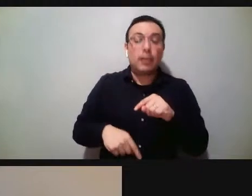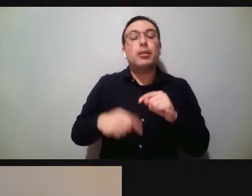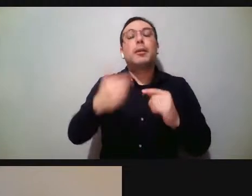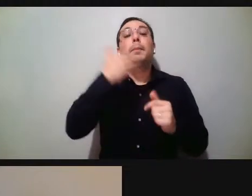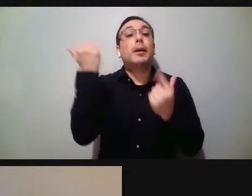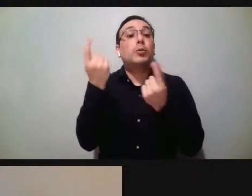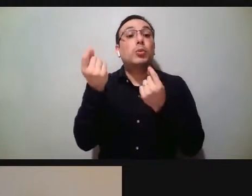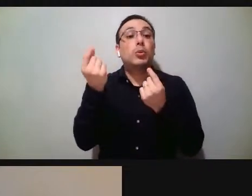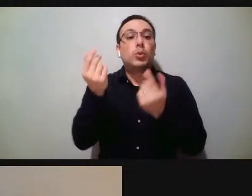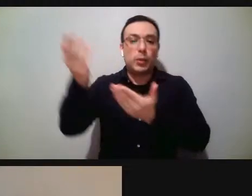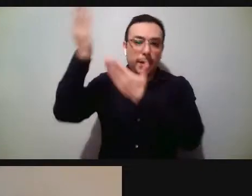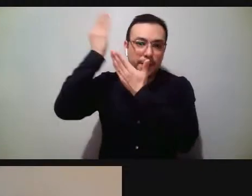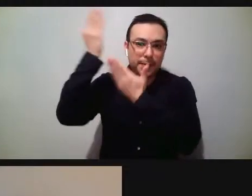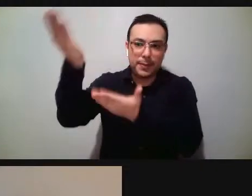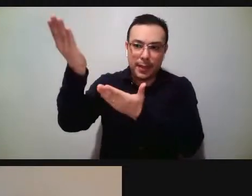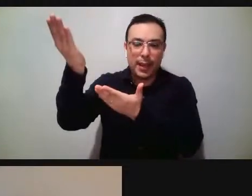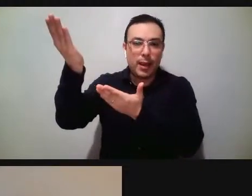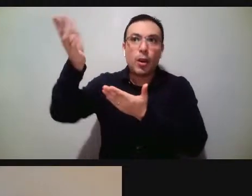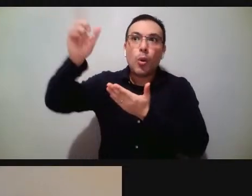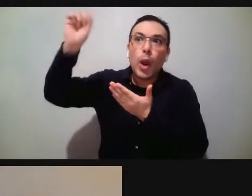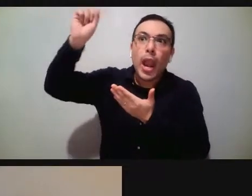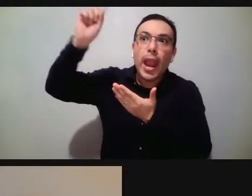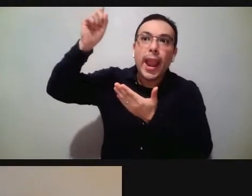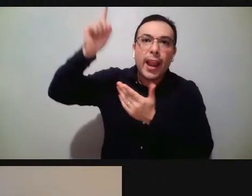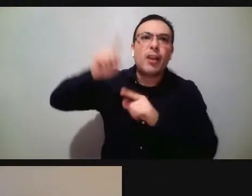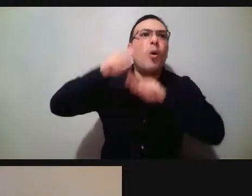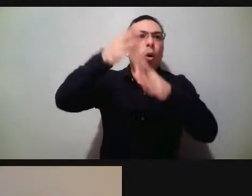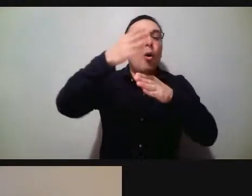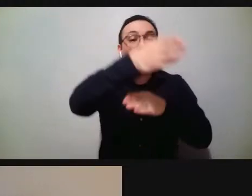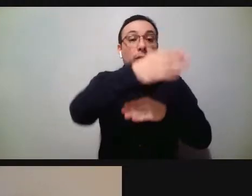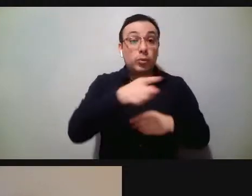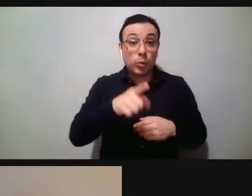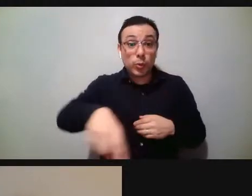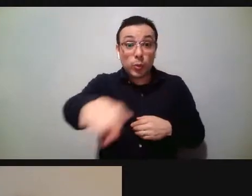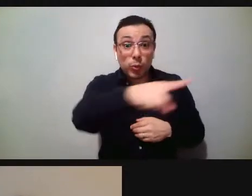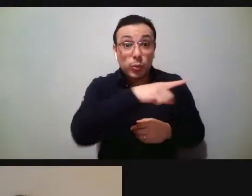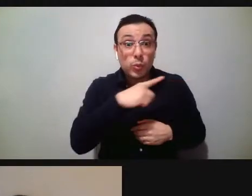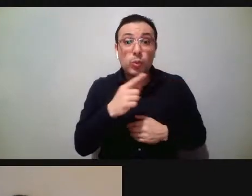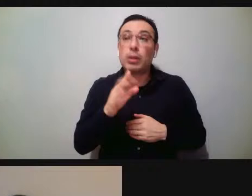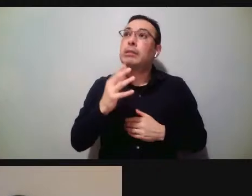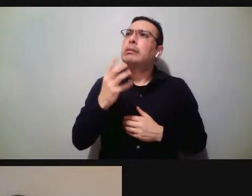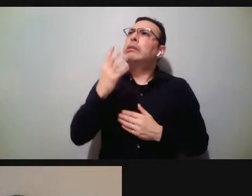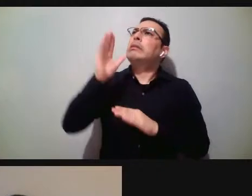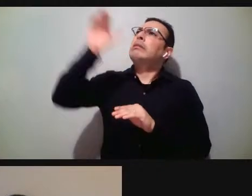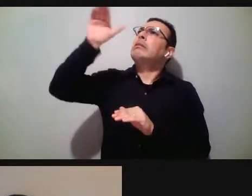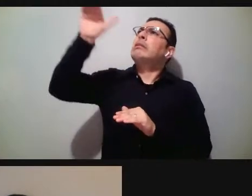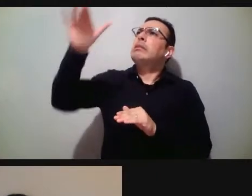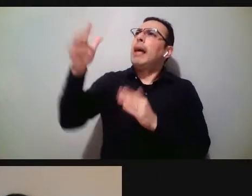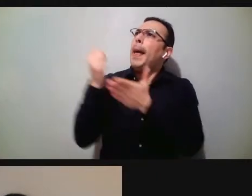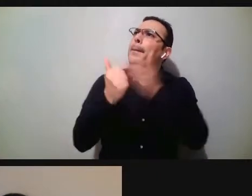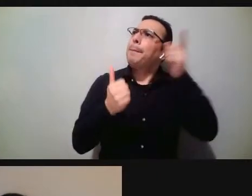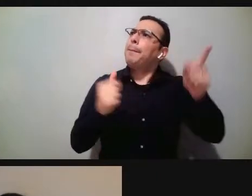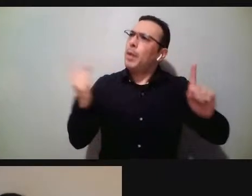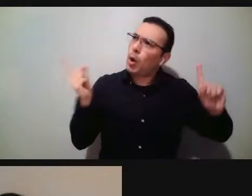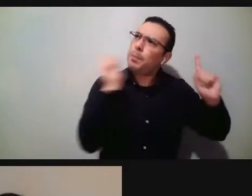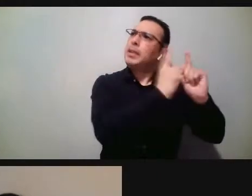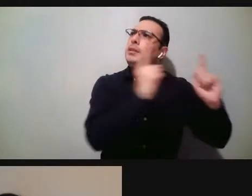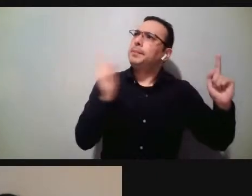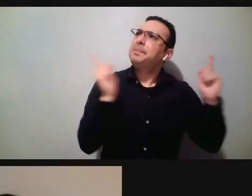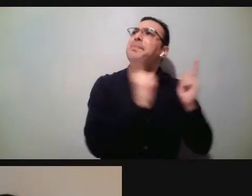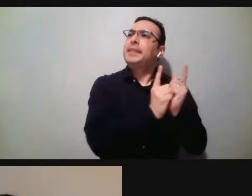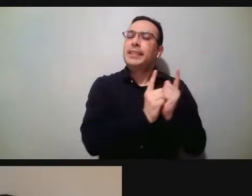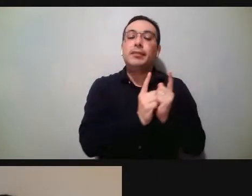terms of advocacy around those things is really important too, as we think about COVID-19 health equity. Thank